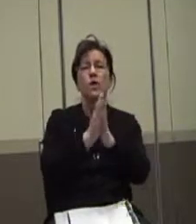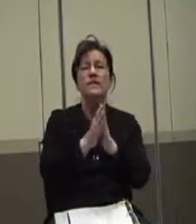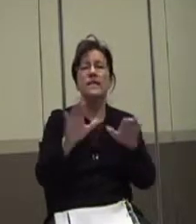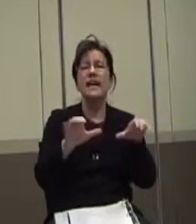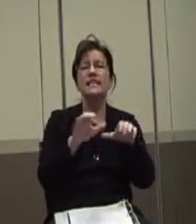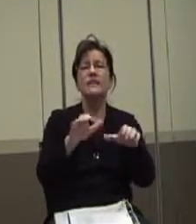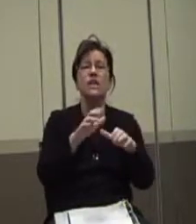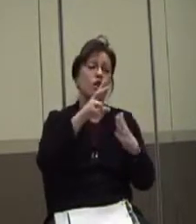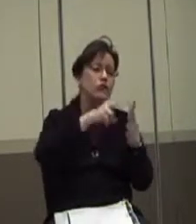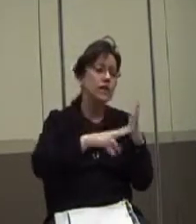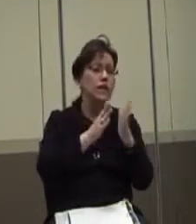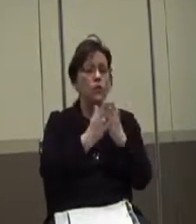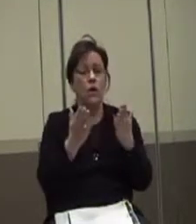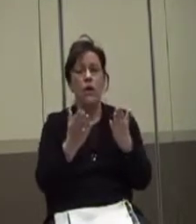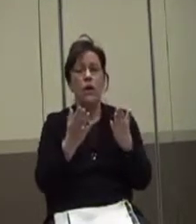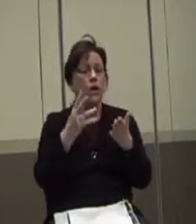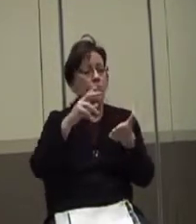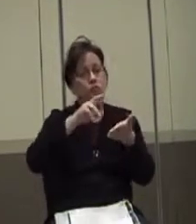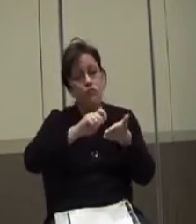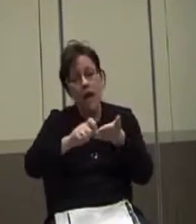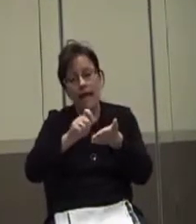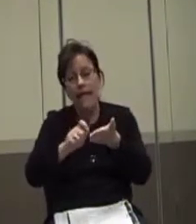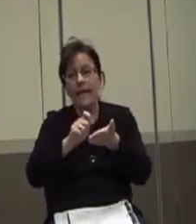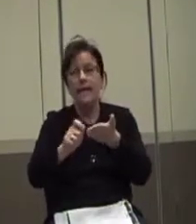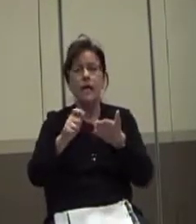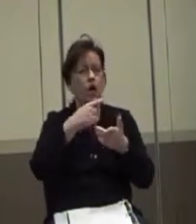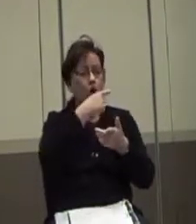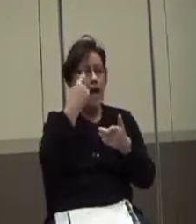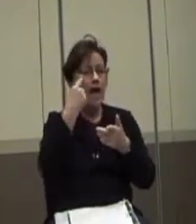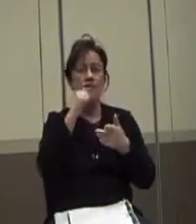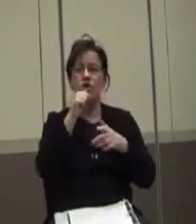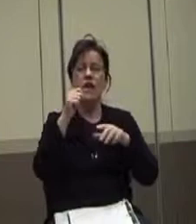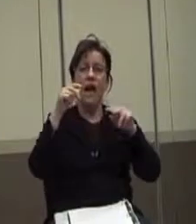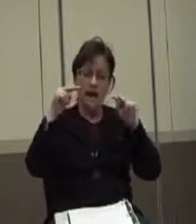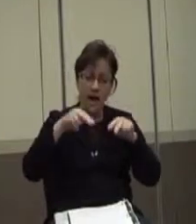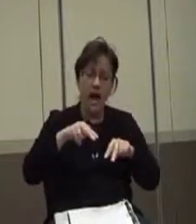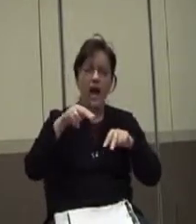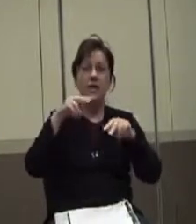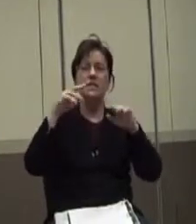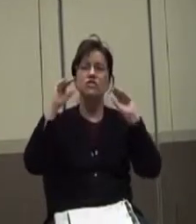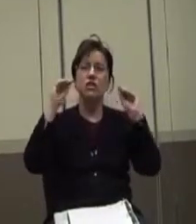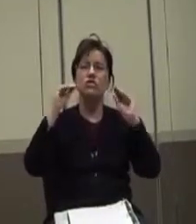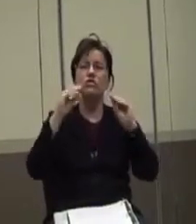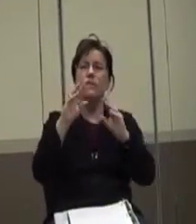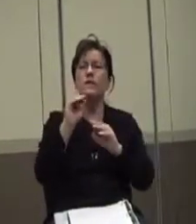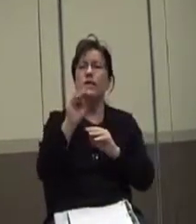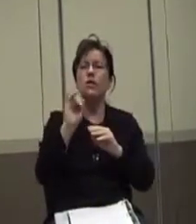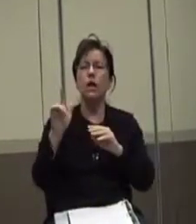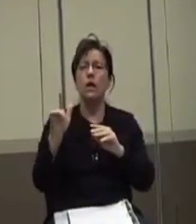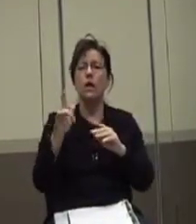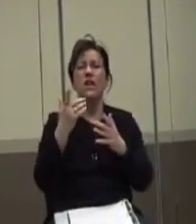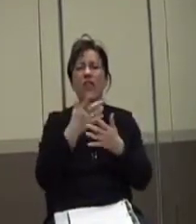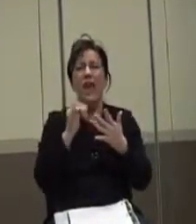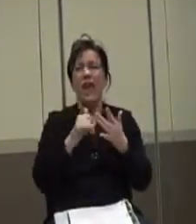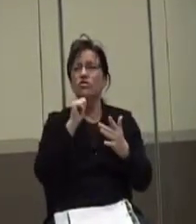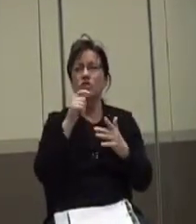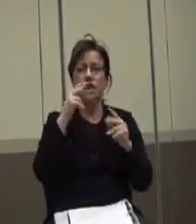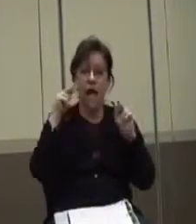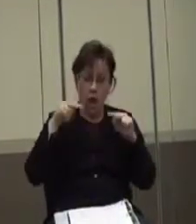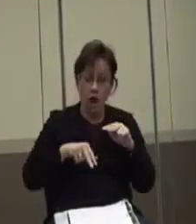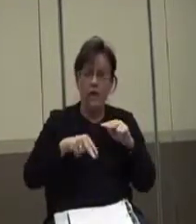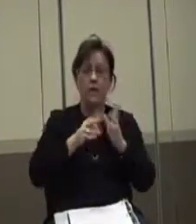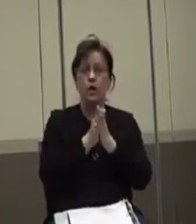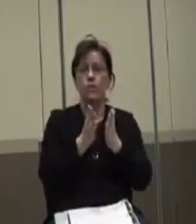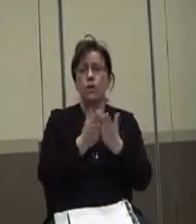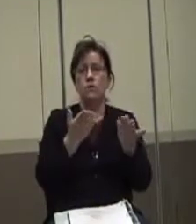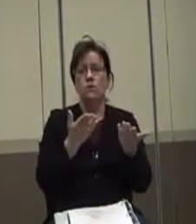writing, her eyes are not on the instructional materials. Some of those kinds of things. How will I know? Now, you're always going to